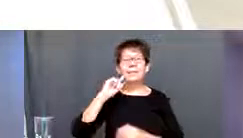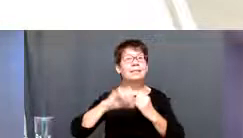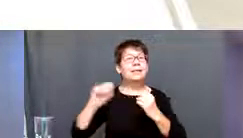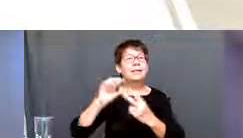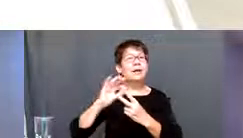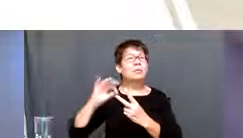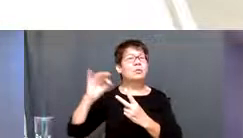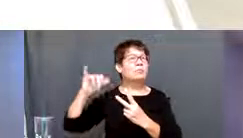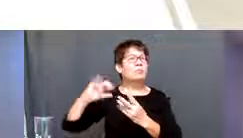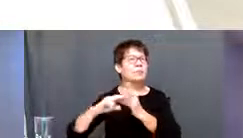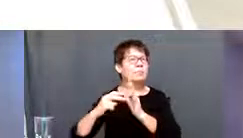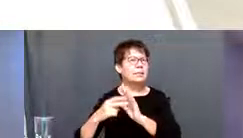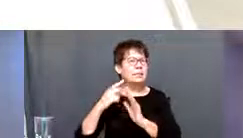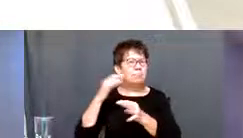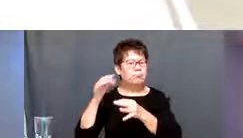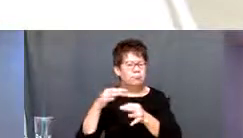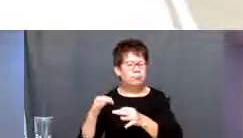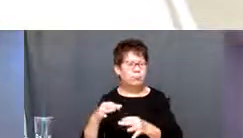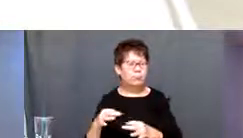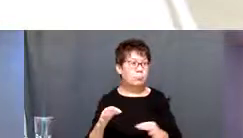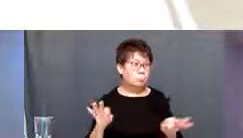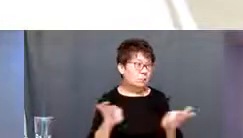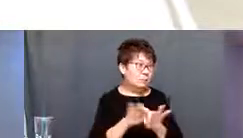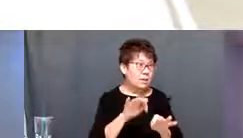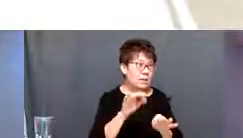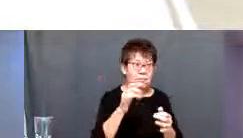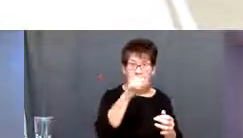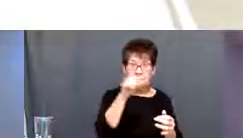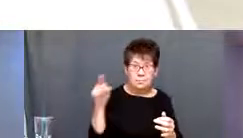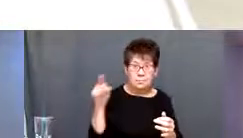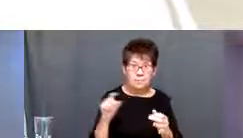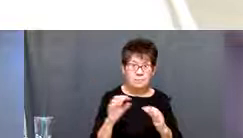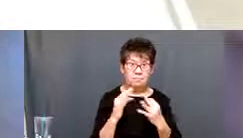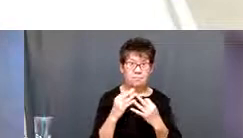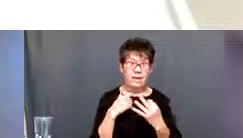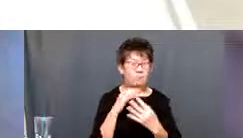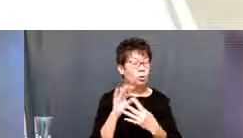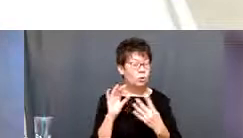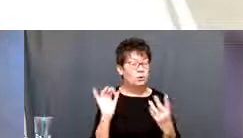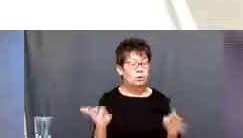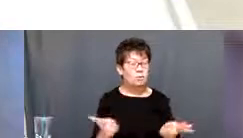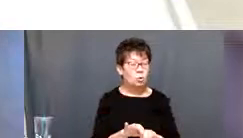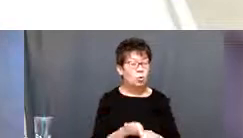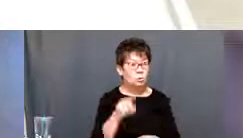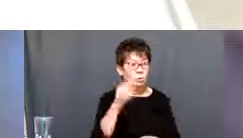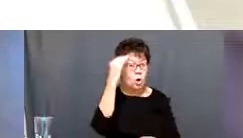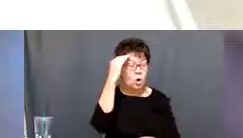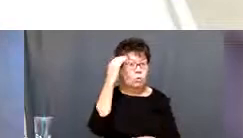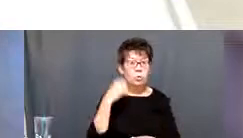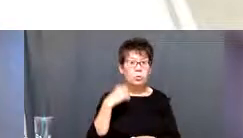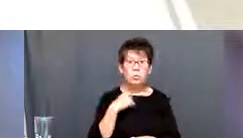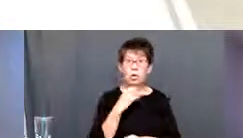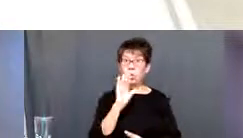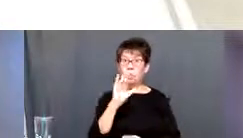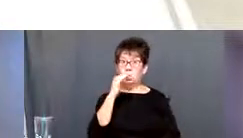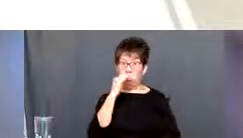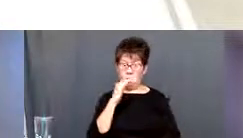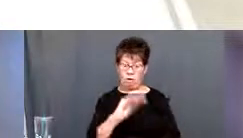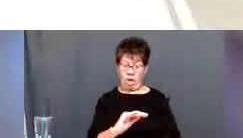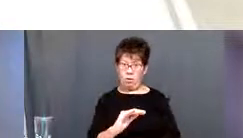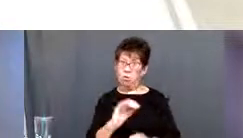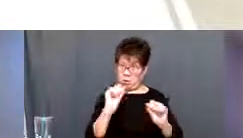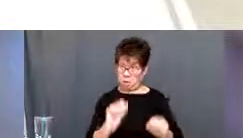Very important for our families who are on here. We want you to know what your choices are. That includes knowing whether or not your child's going to be eligible. How